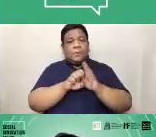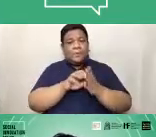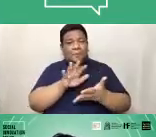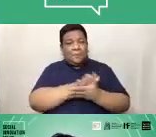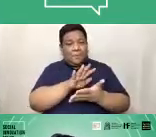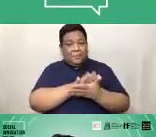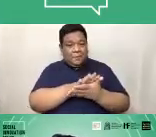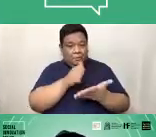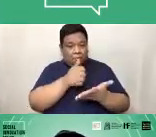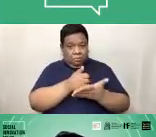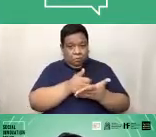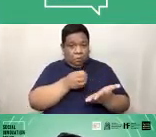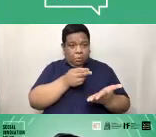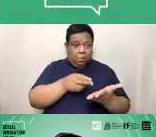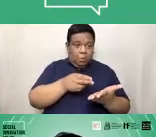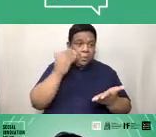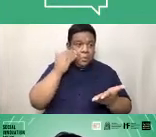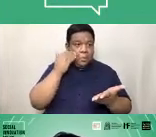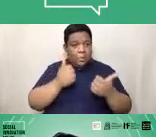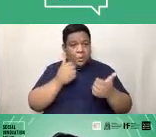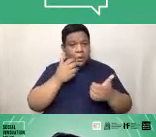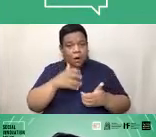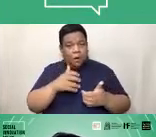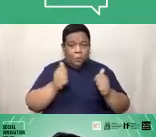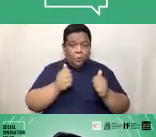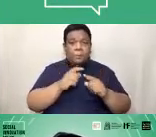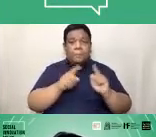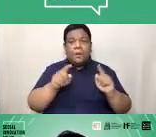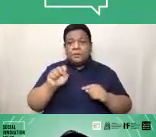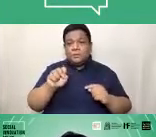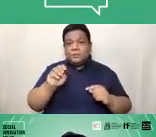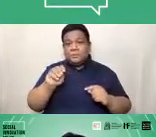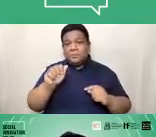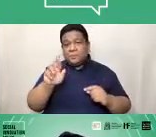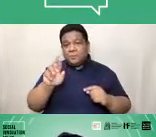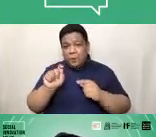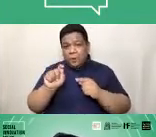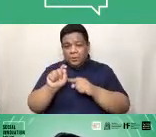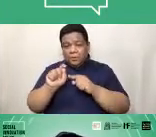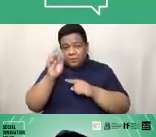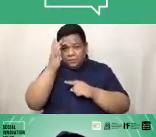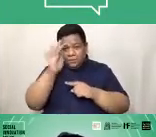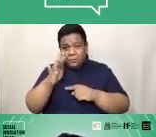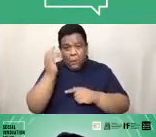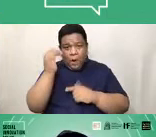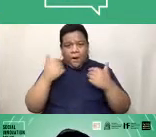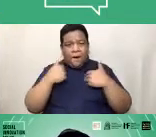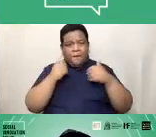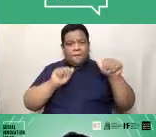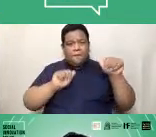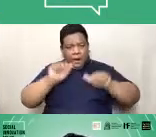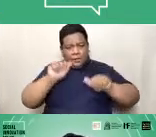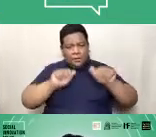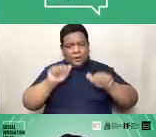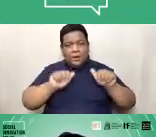able to monitor if it's hot, if it's set on fire. But what makes smart technology smart is because they also do analysis. Not